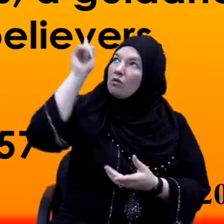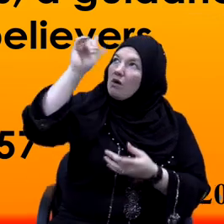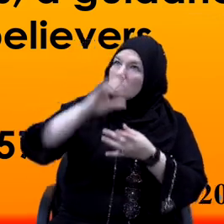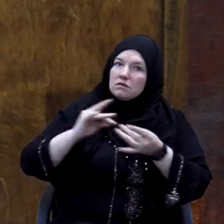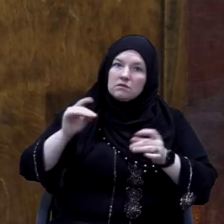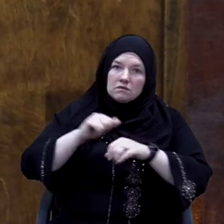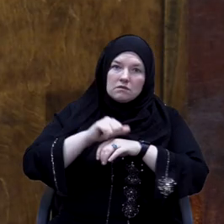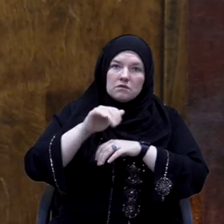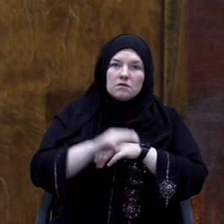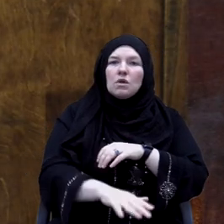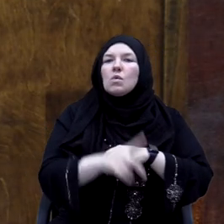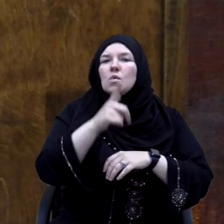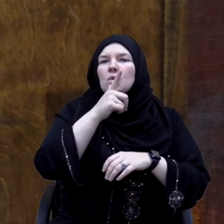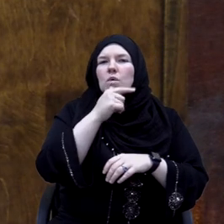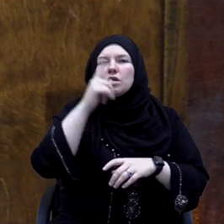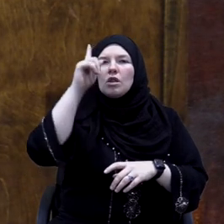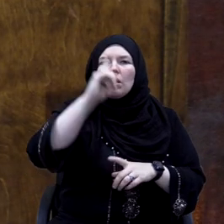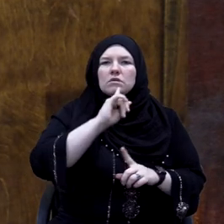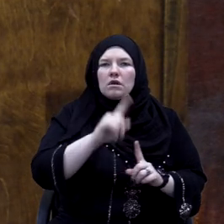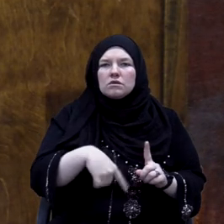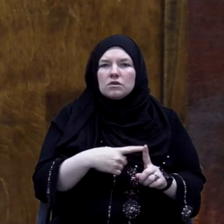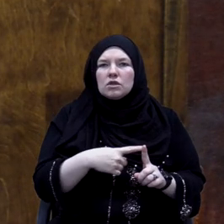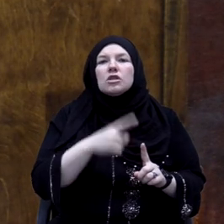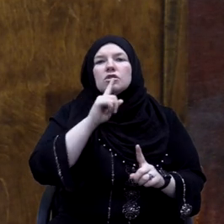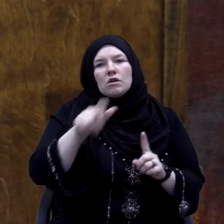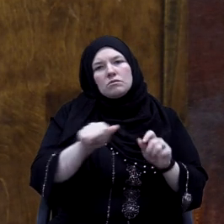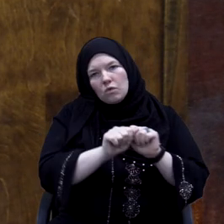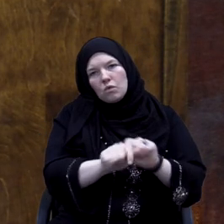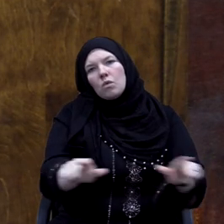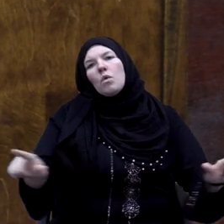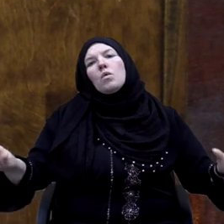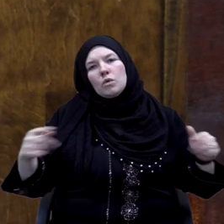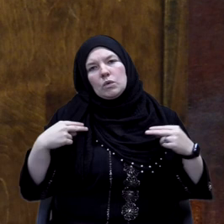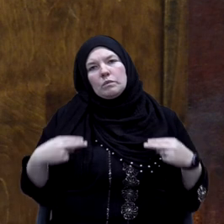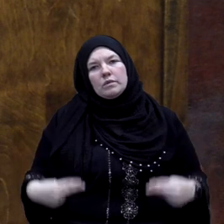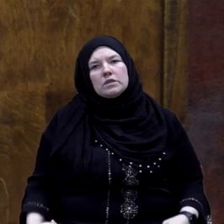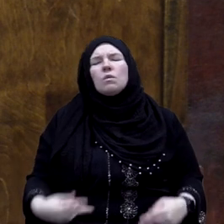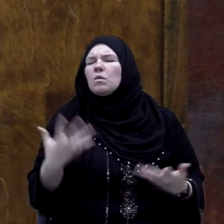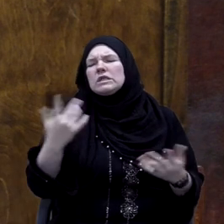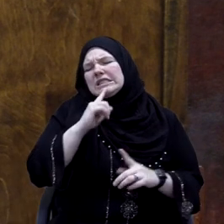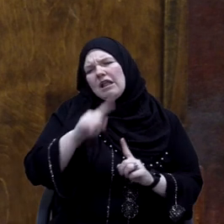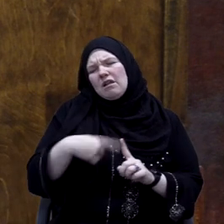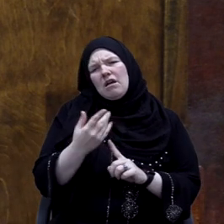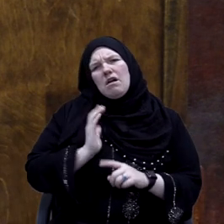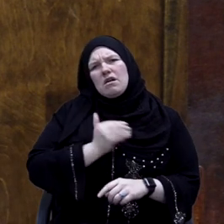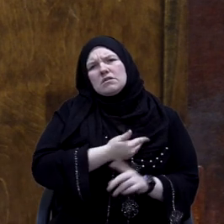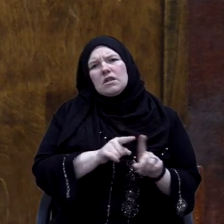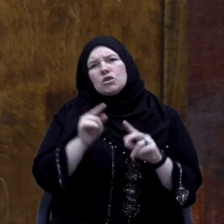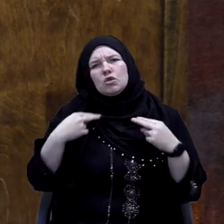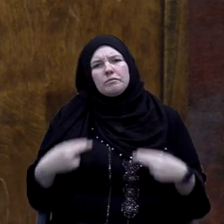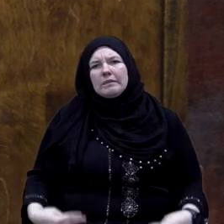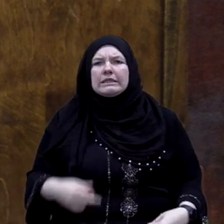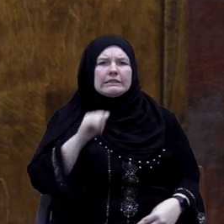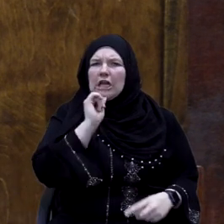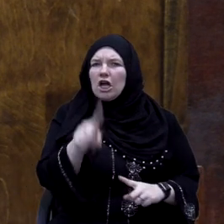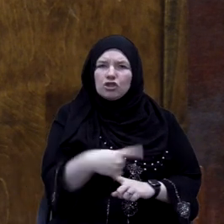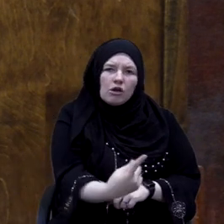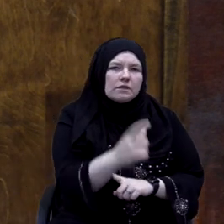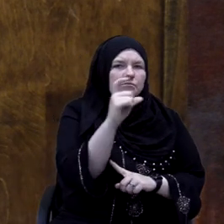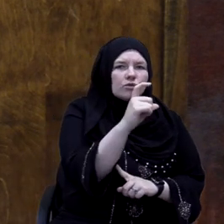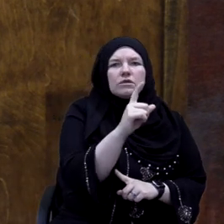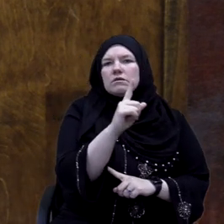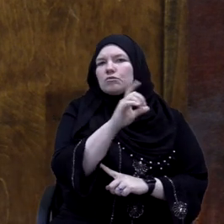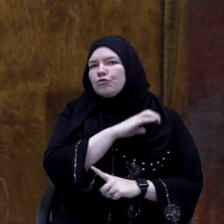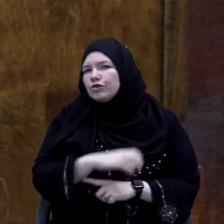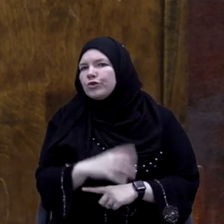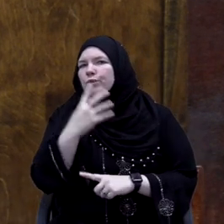Whom is Allah talking to now? He's talking to the entire humanity. What is He telling us? After He asserted His